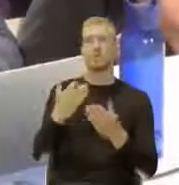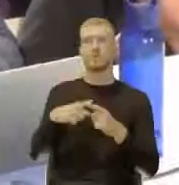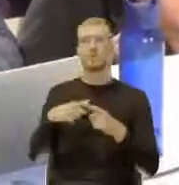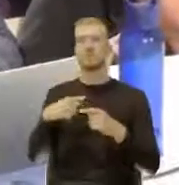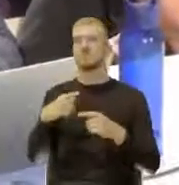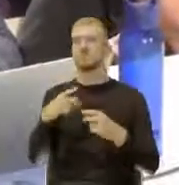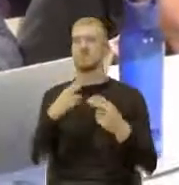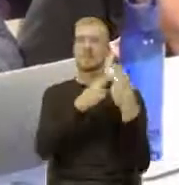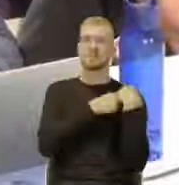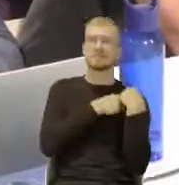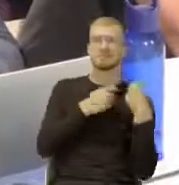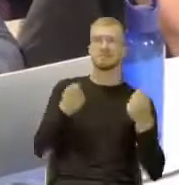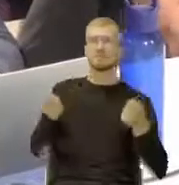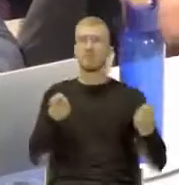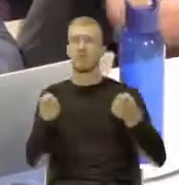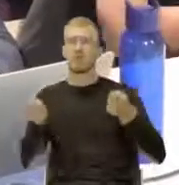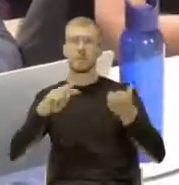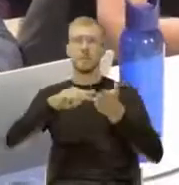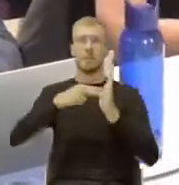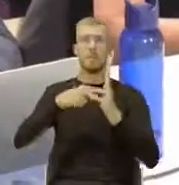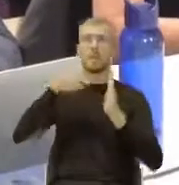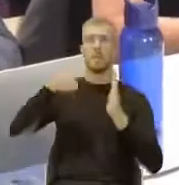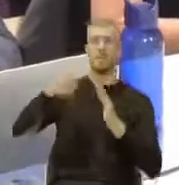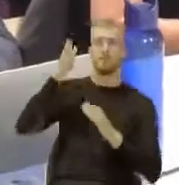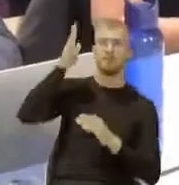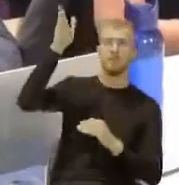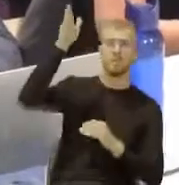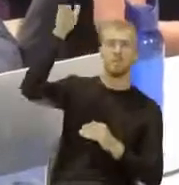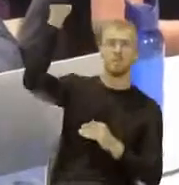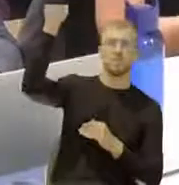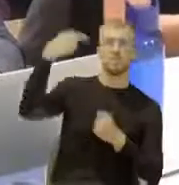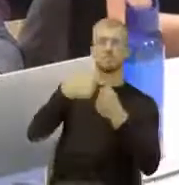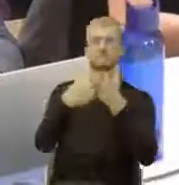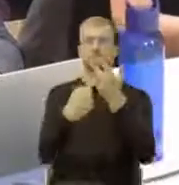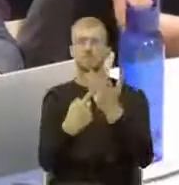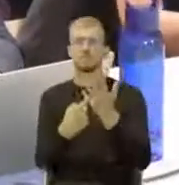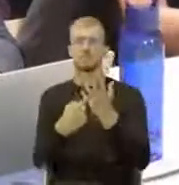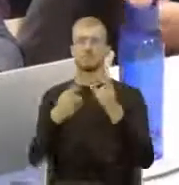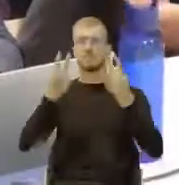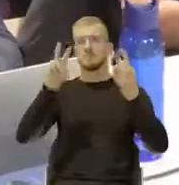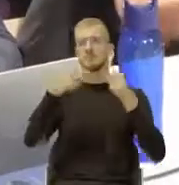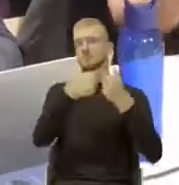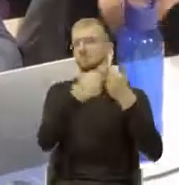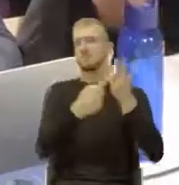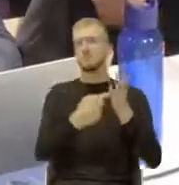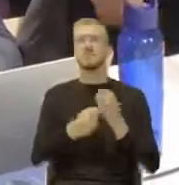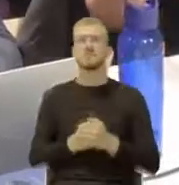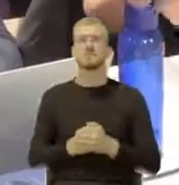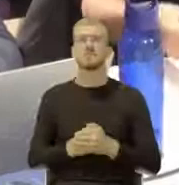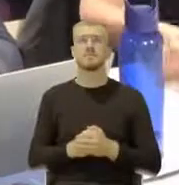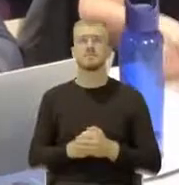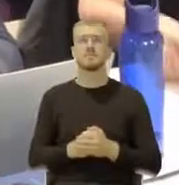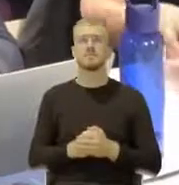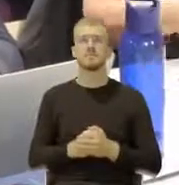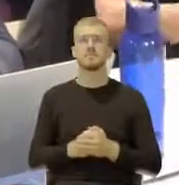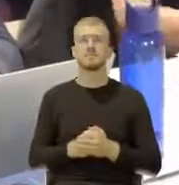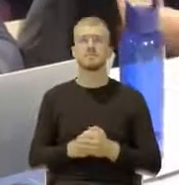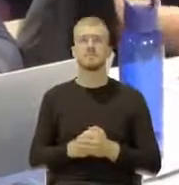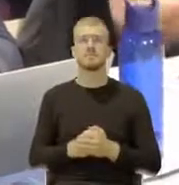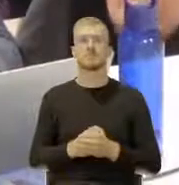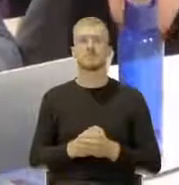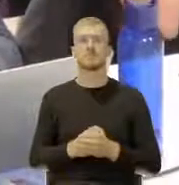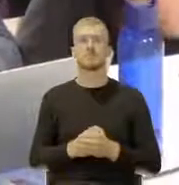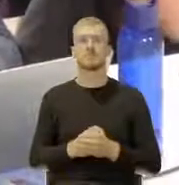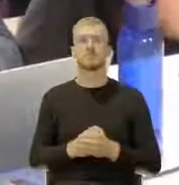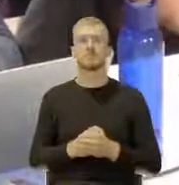local partners bring to the table are essential for the success in achieving collective objectives under the Sustainable